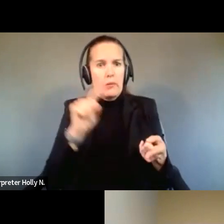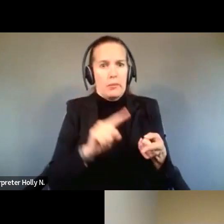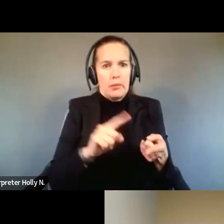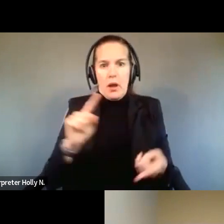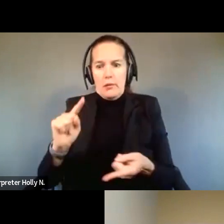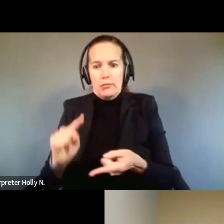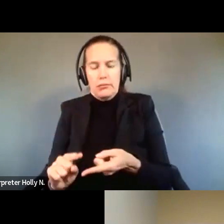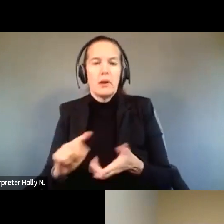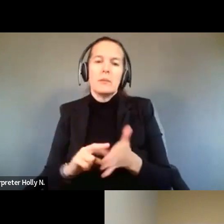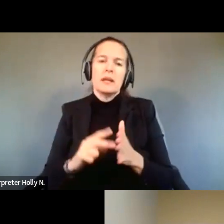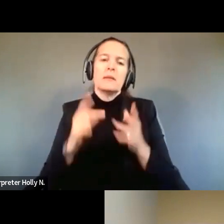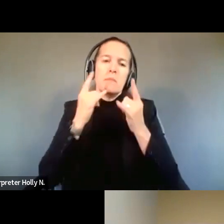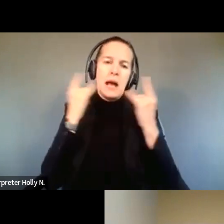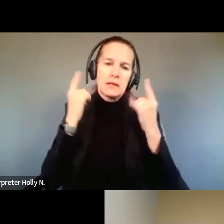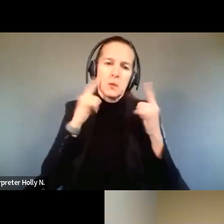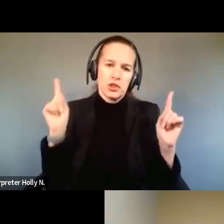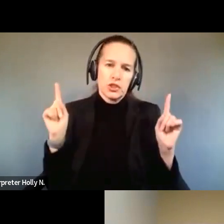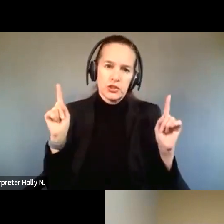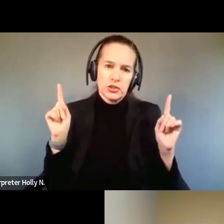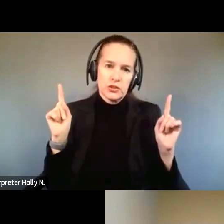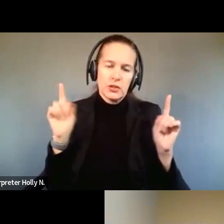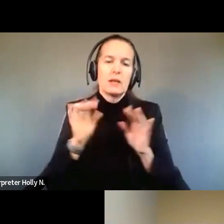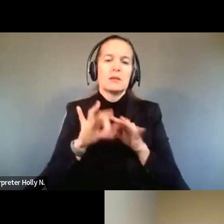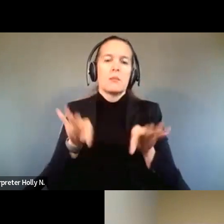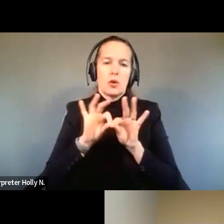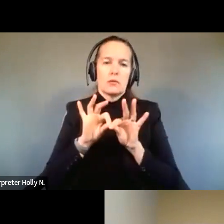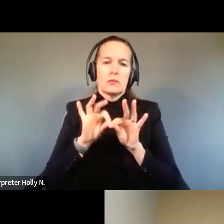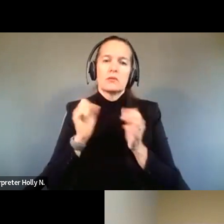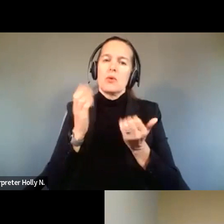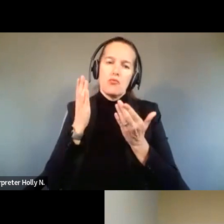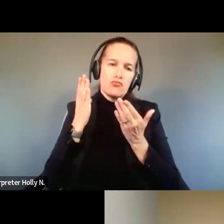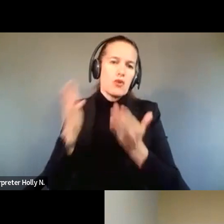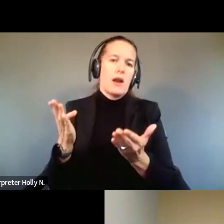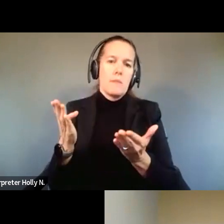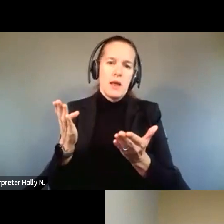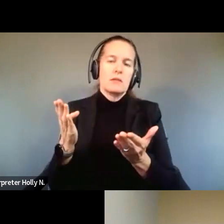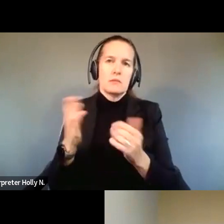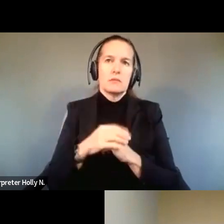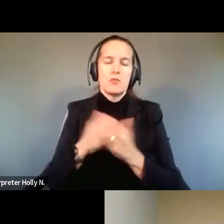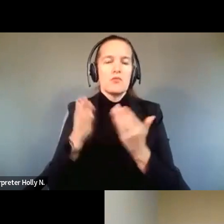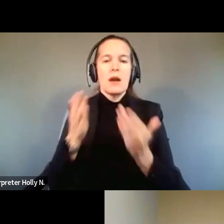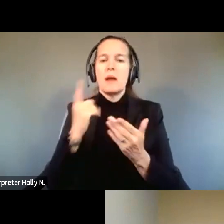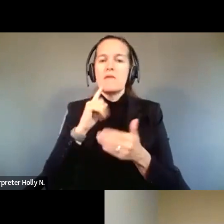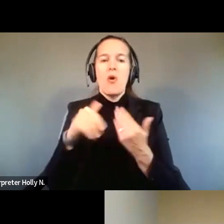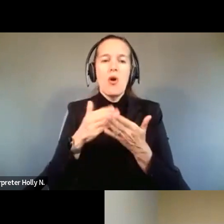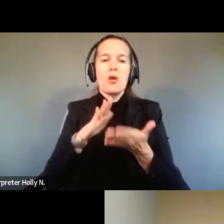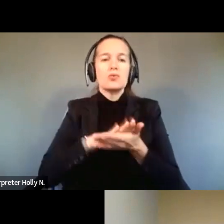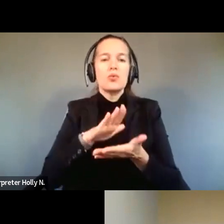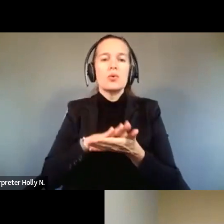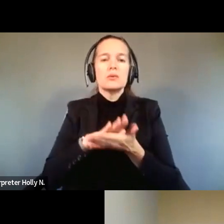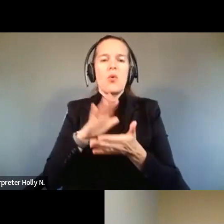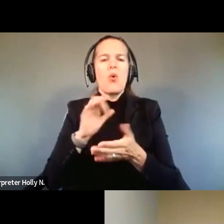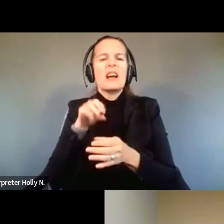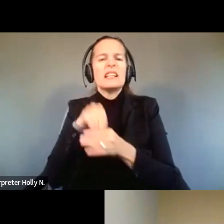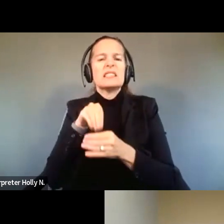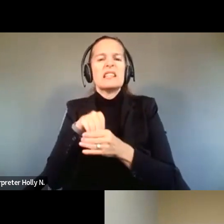that masking works and it's very important. It's a high recommendation for all schools and other indoor public